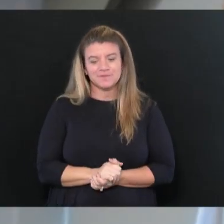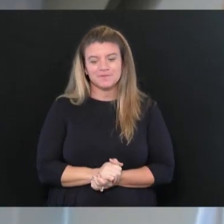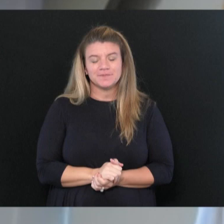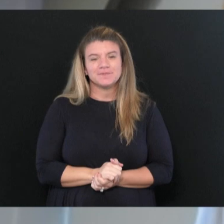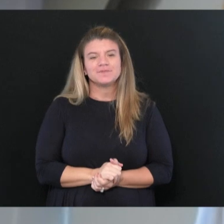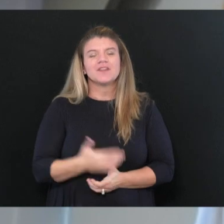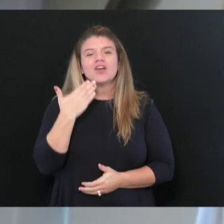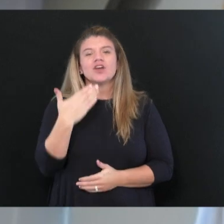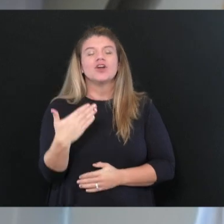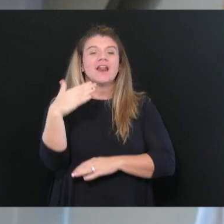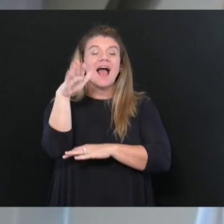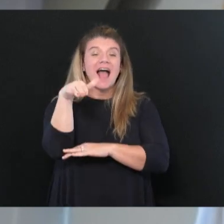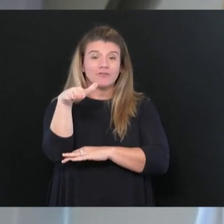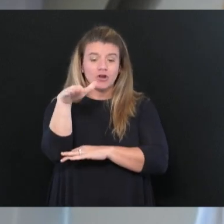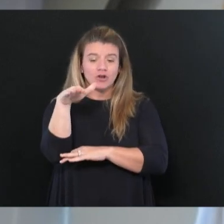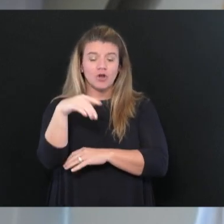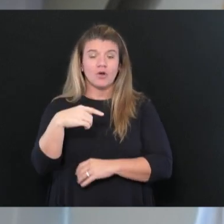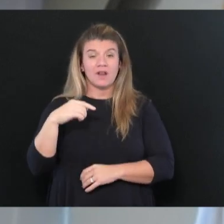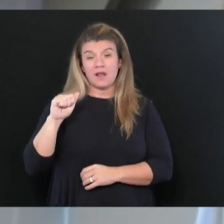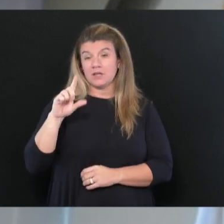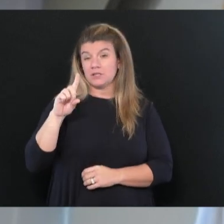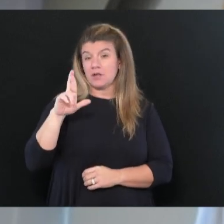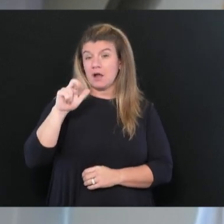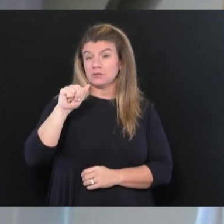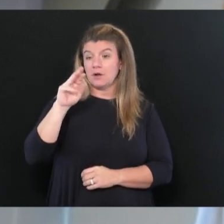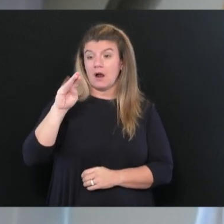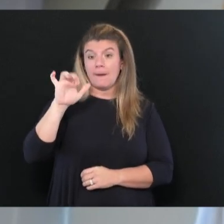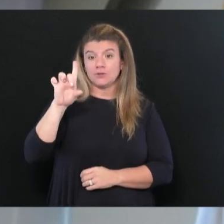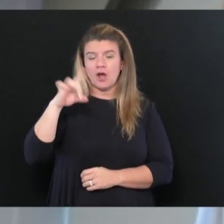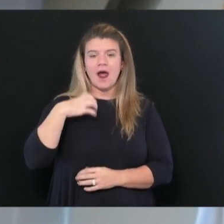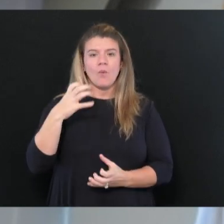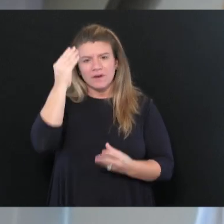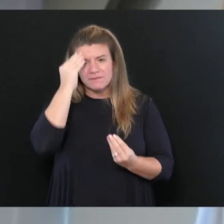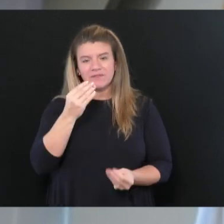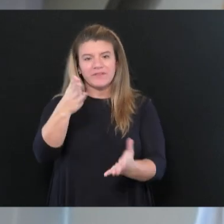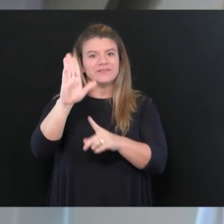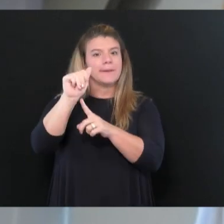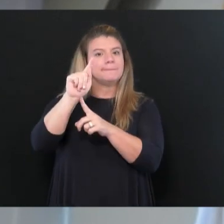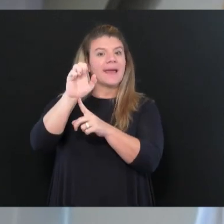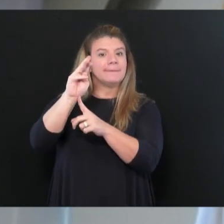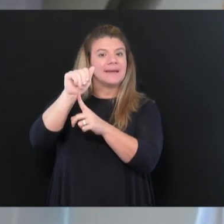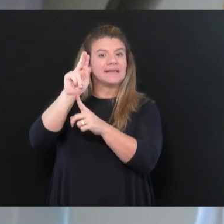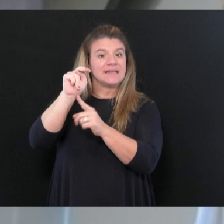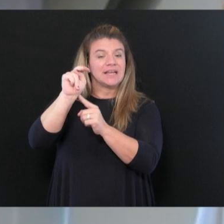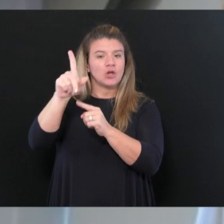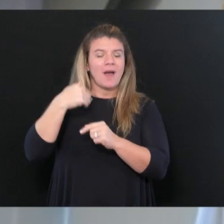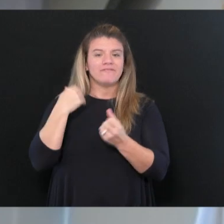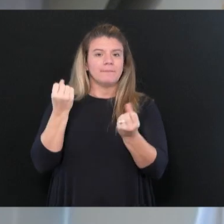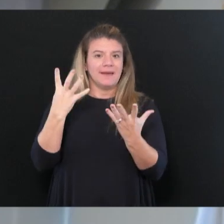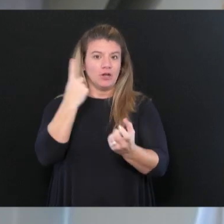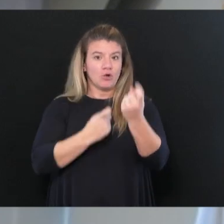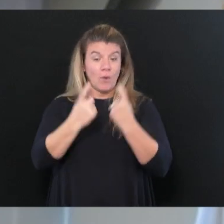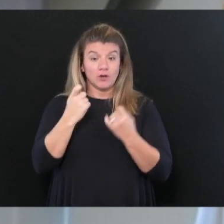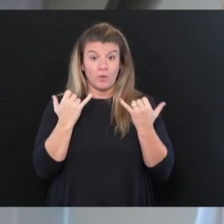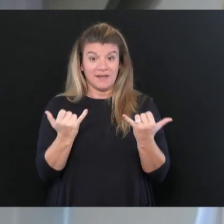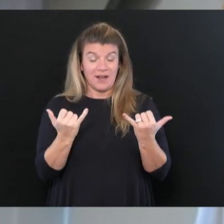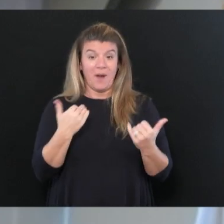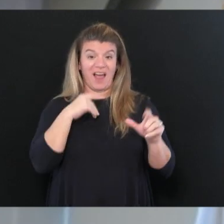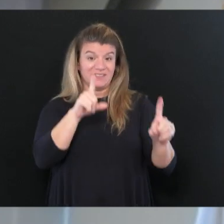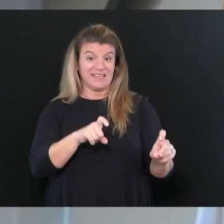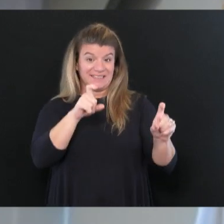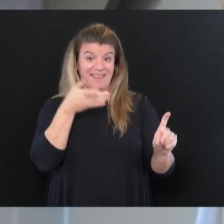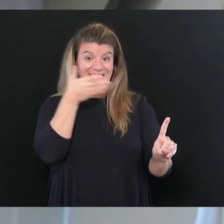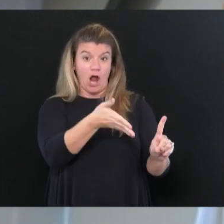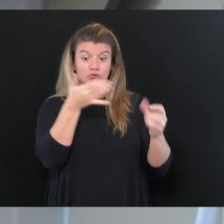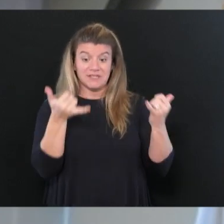Sure. Good afternoon. I'll give an update on Bateman. We have had several questions. So currently, we're having testing today at